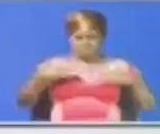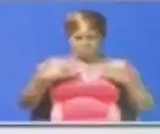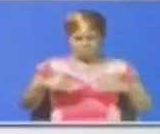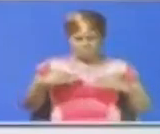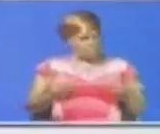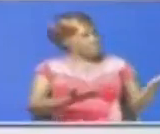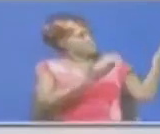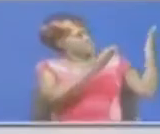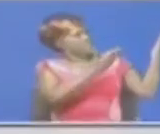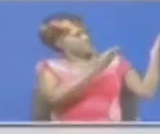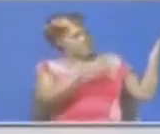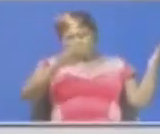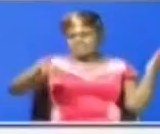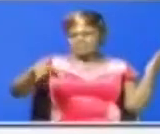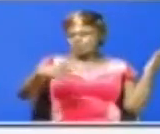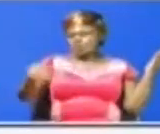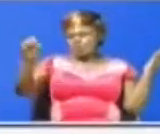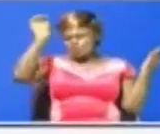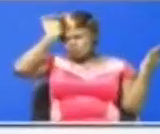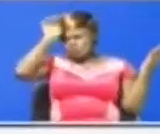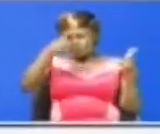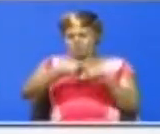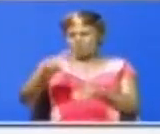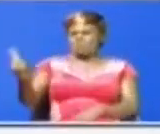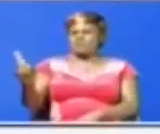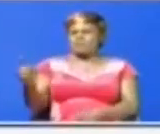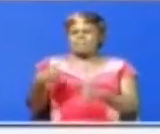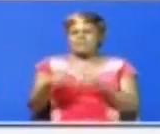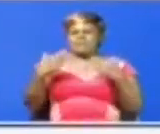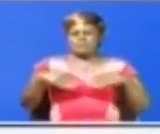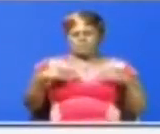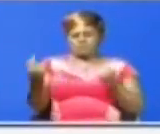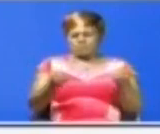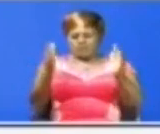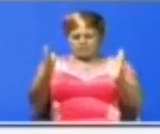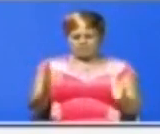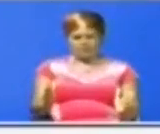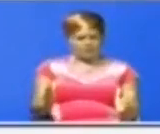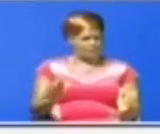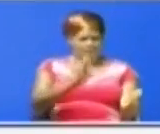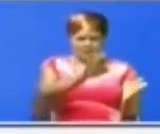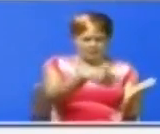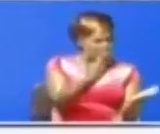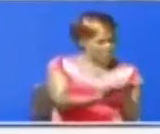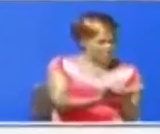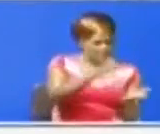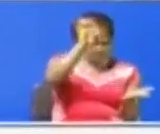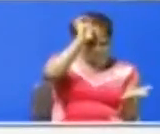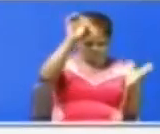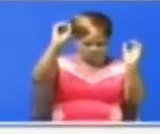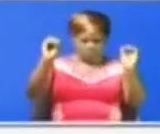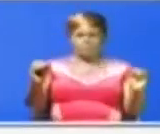drift shuttle was heading to Eldoret from Nairobi, but the passengers and the driver did not reach their destination.